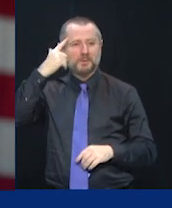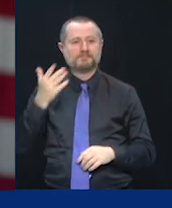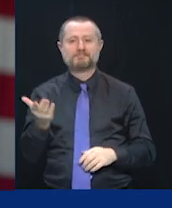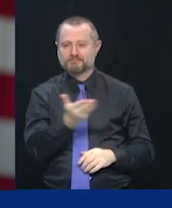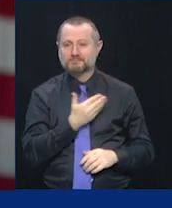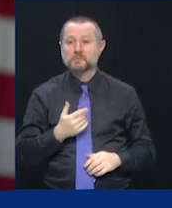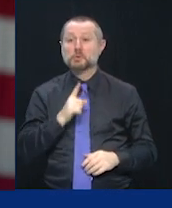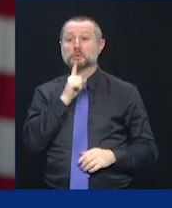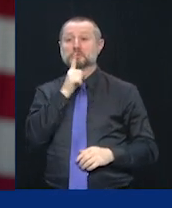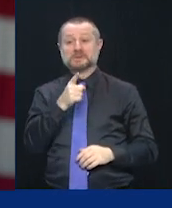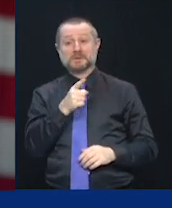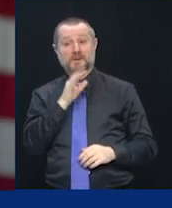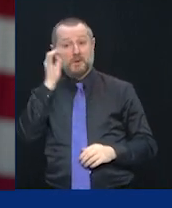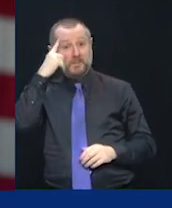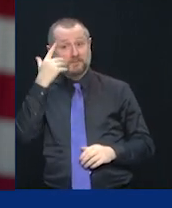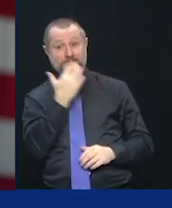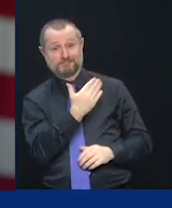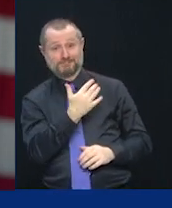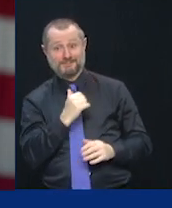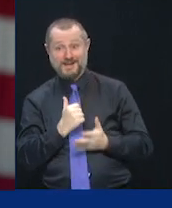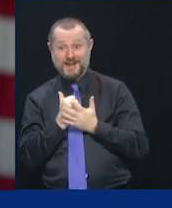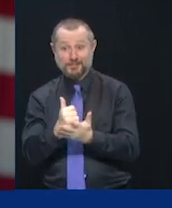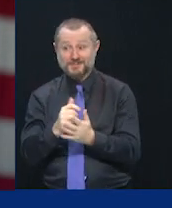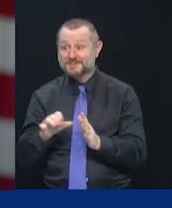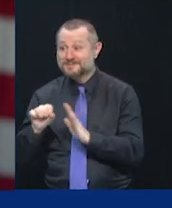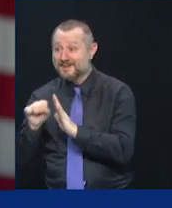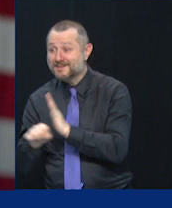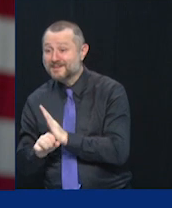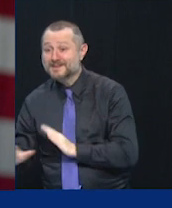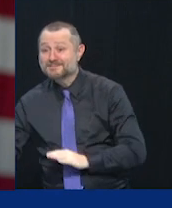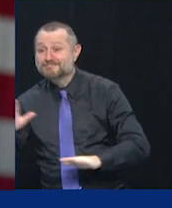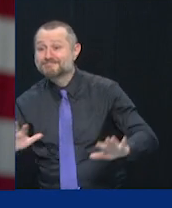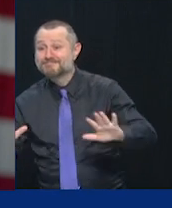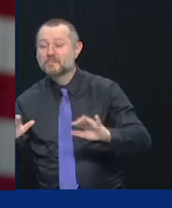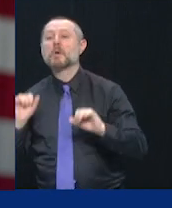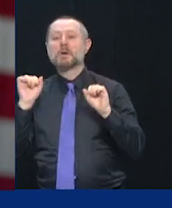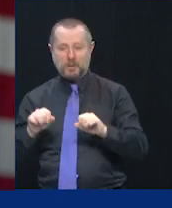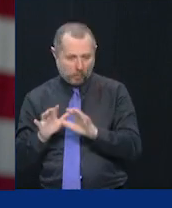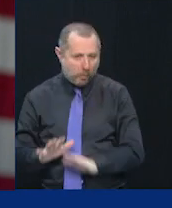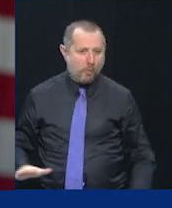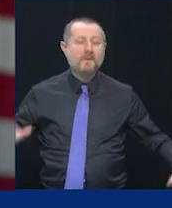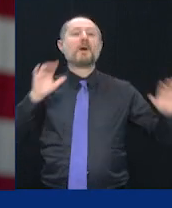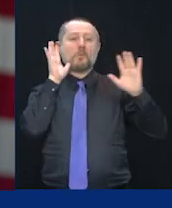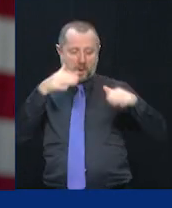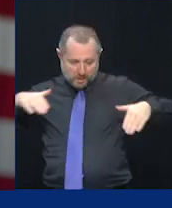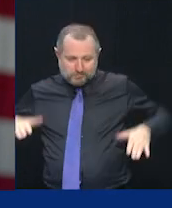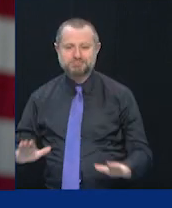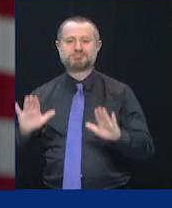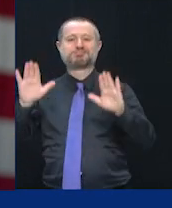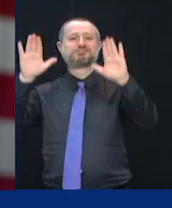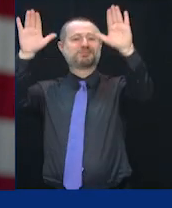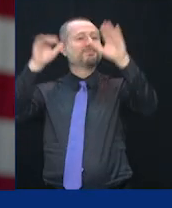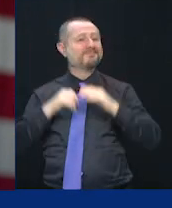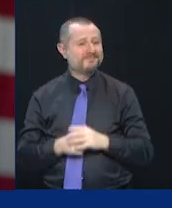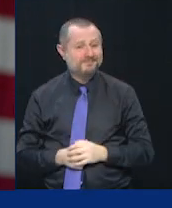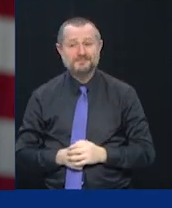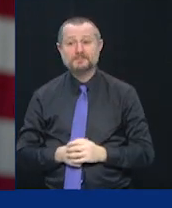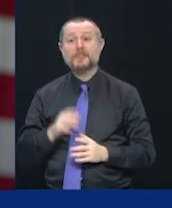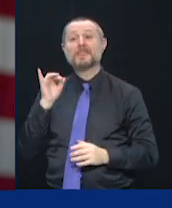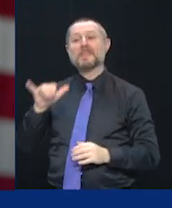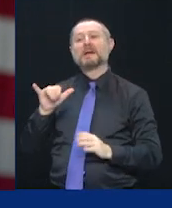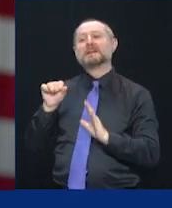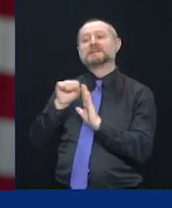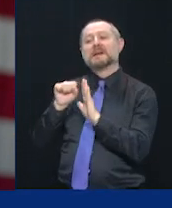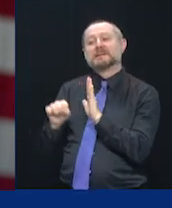to help the states recover. What you call state and local relief has been debated for over a year.